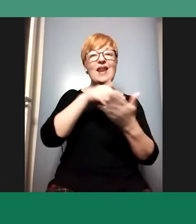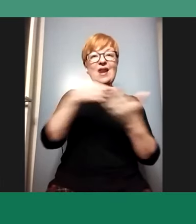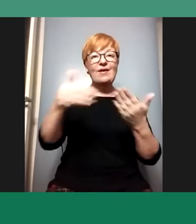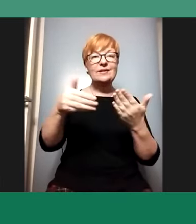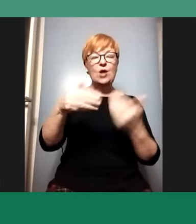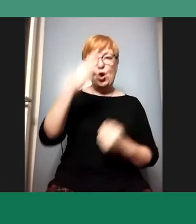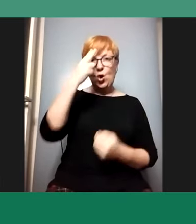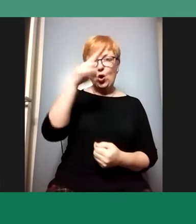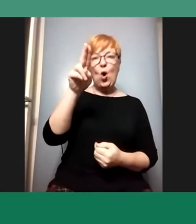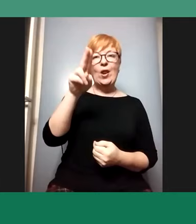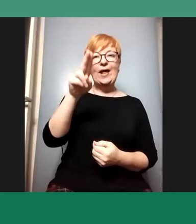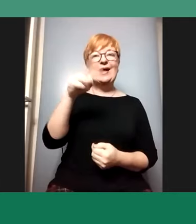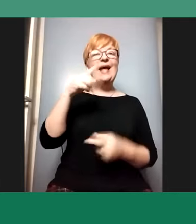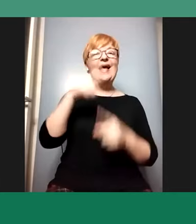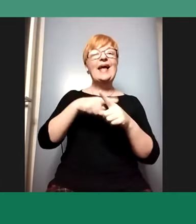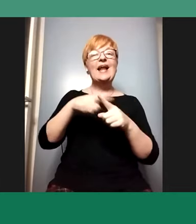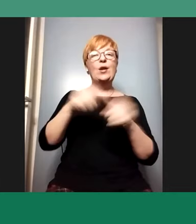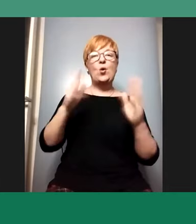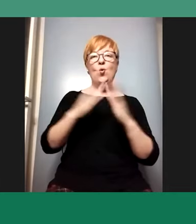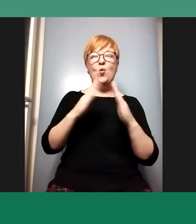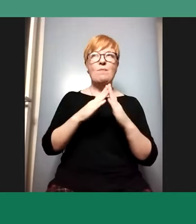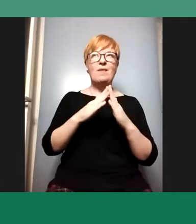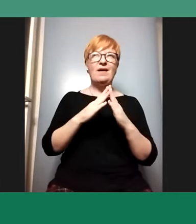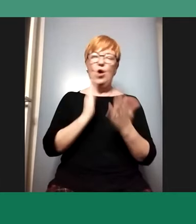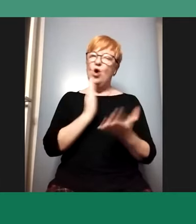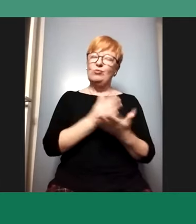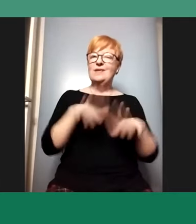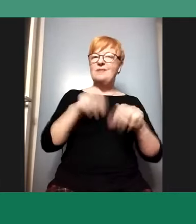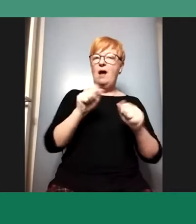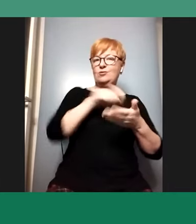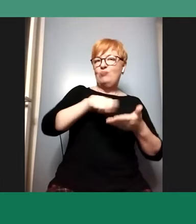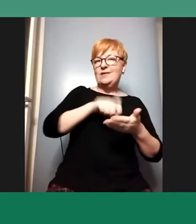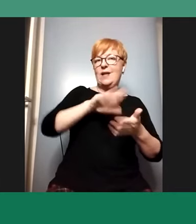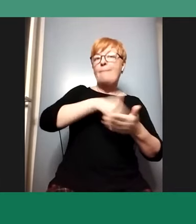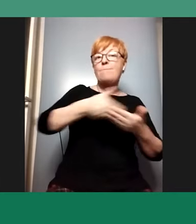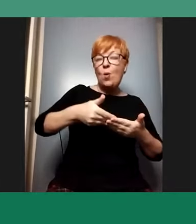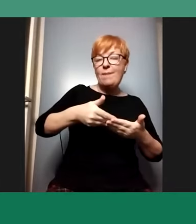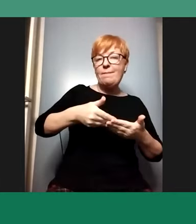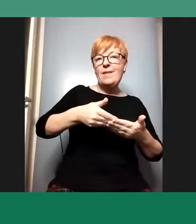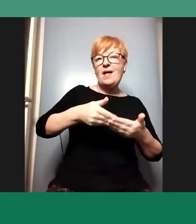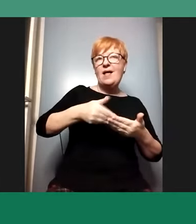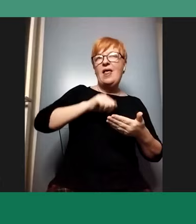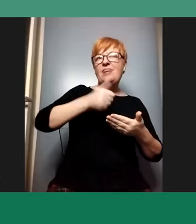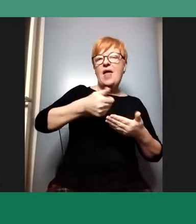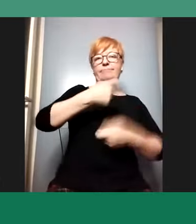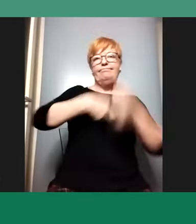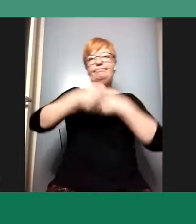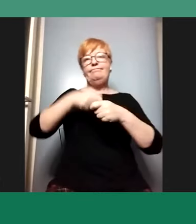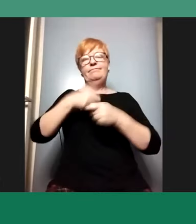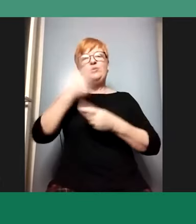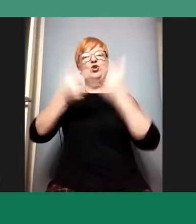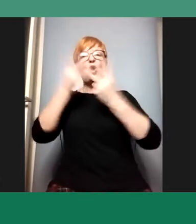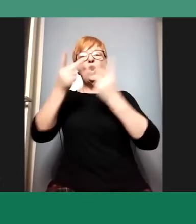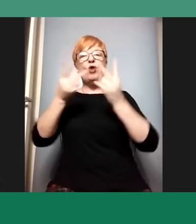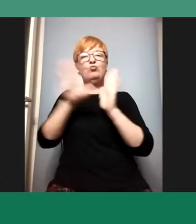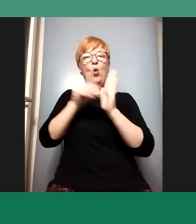Home, which actually started as a poem. It didn't start as a song. It started as a poem that I then recorded with my band. It was made